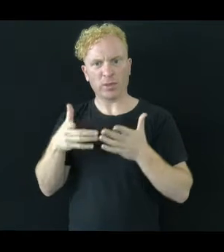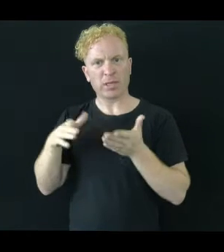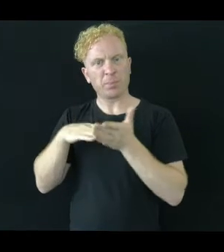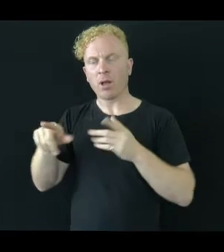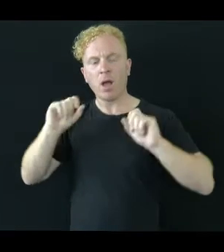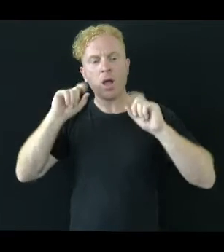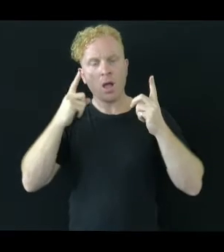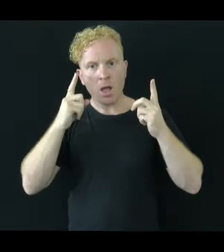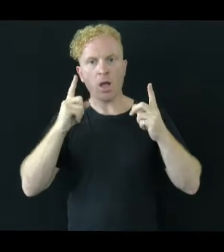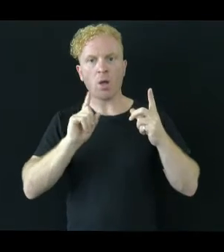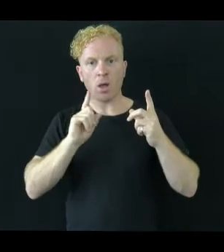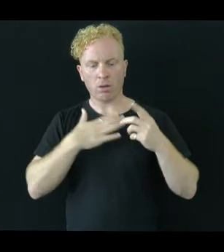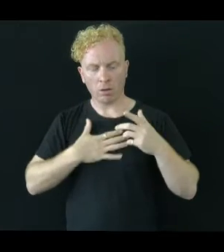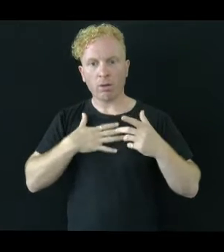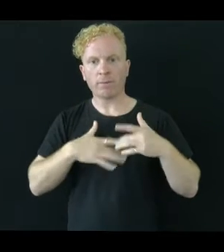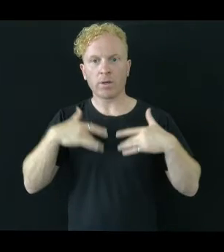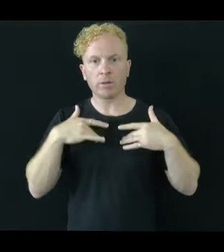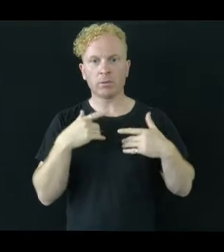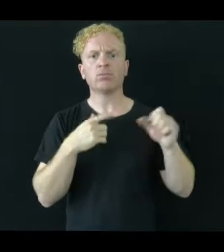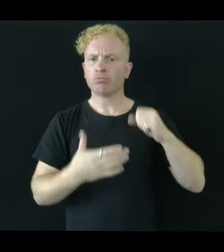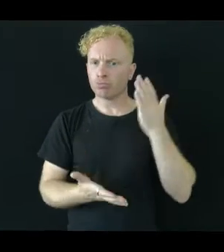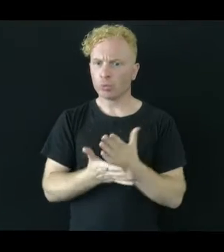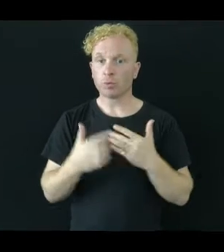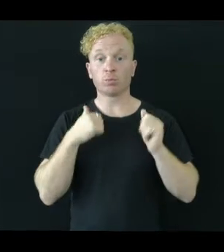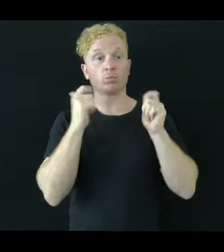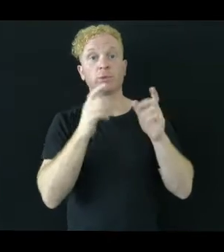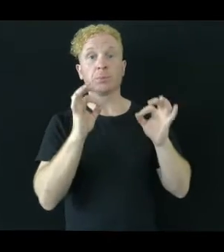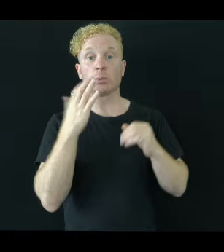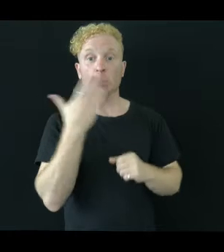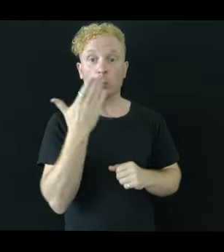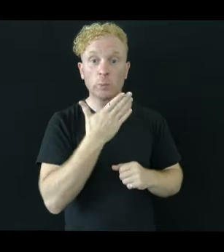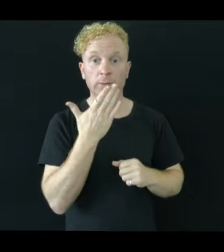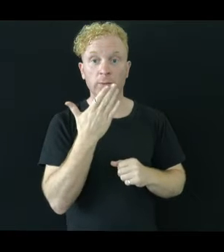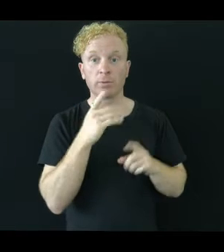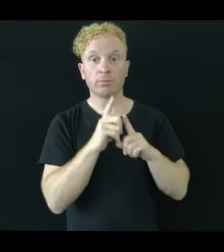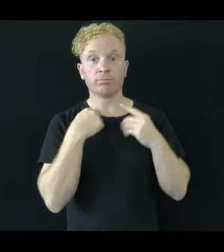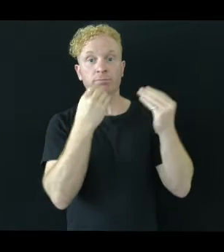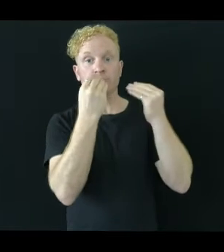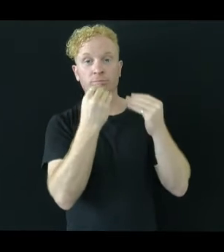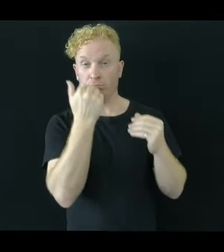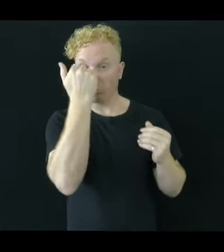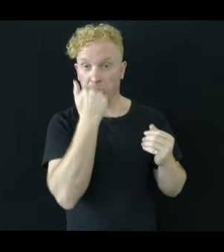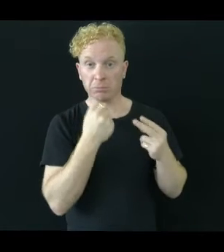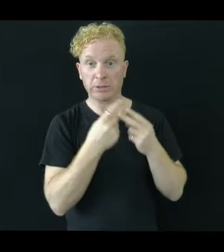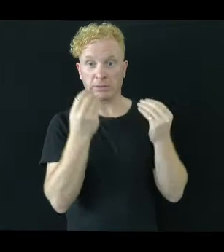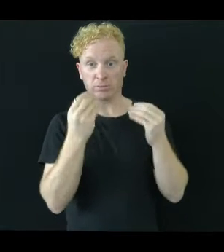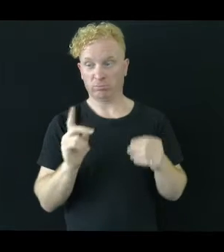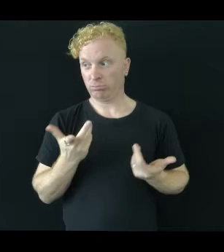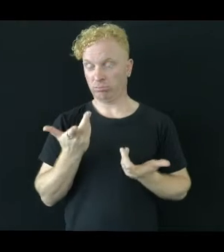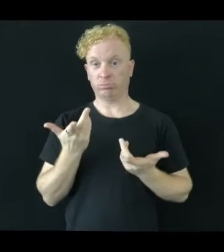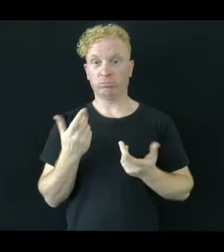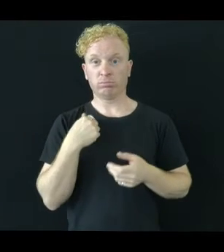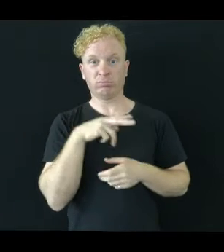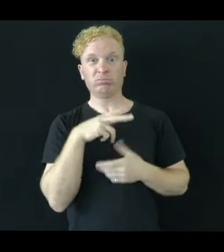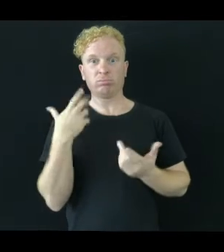way that helps them understand it. Sure. I went to a special school and I got